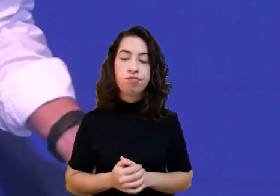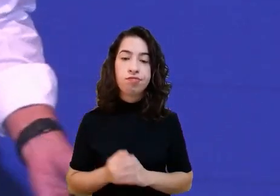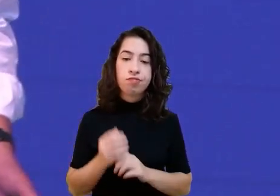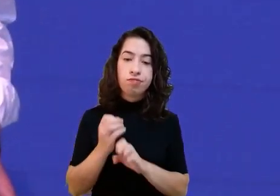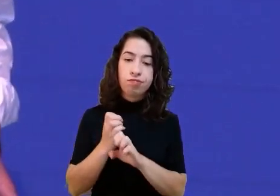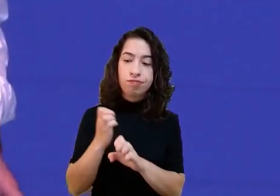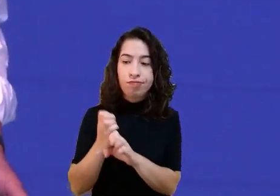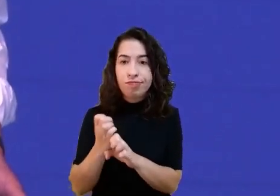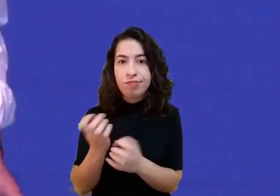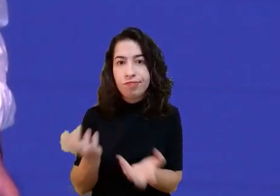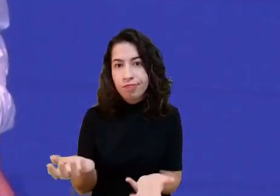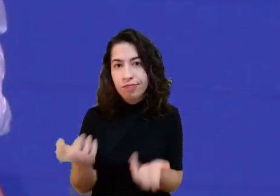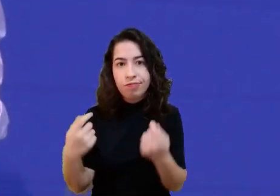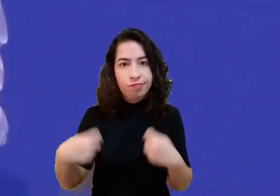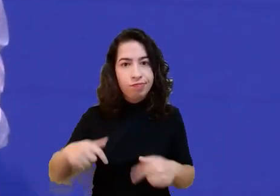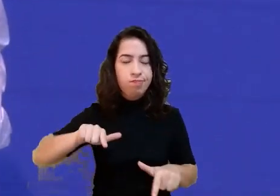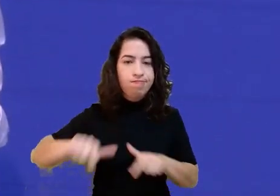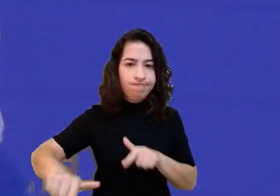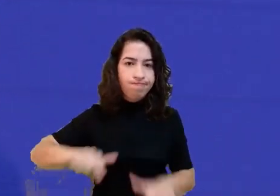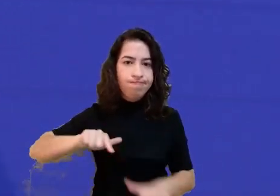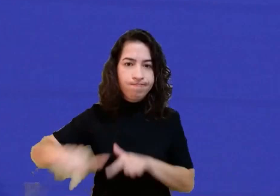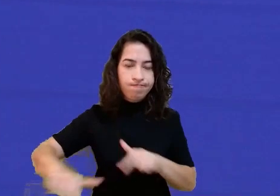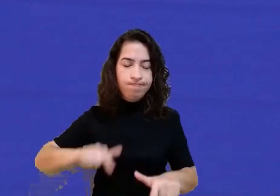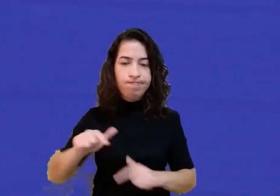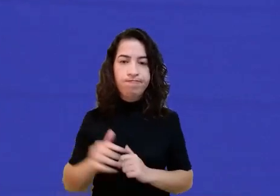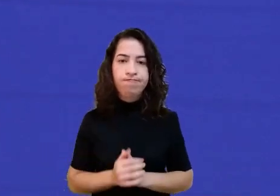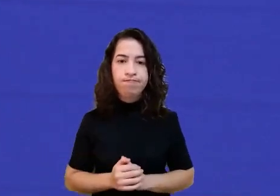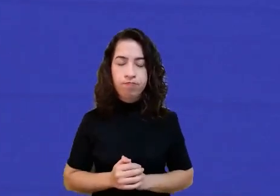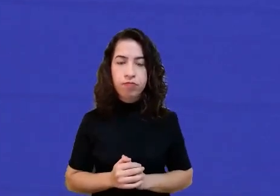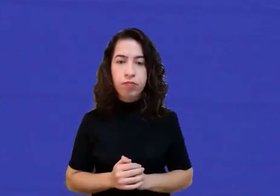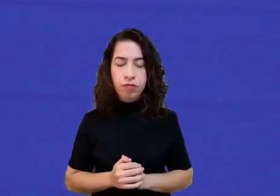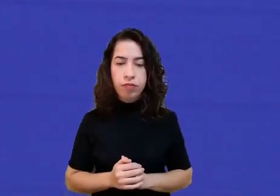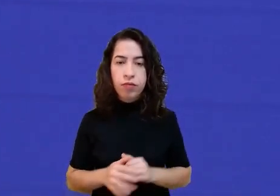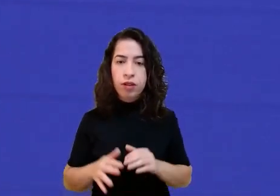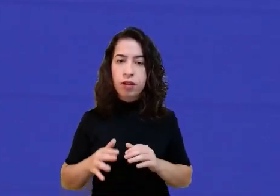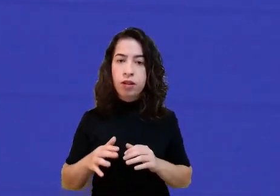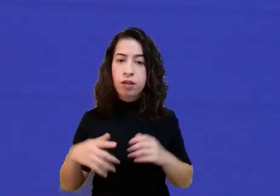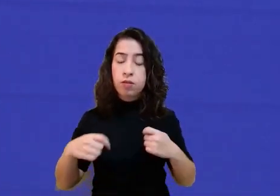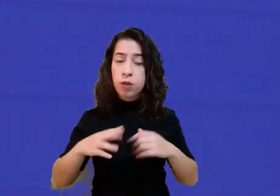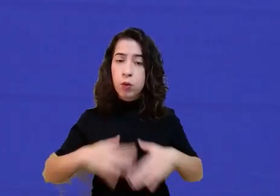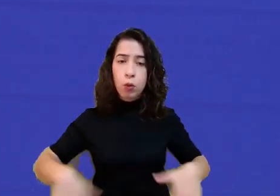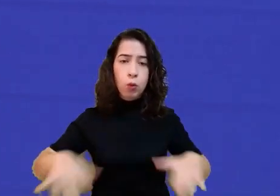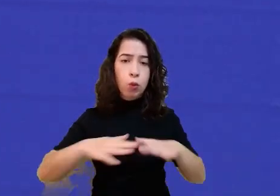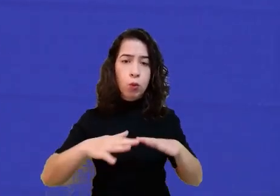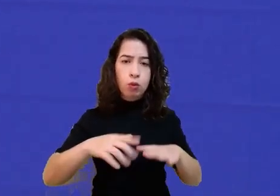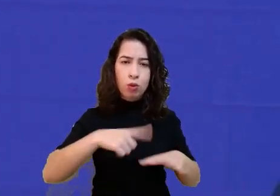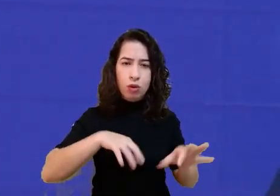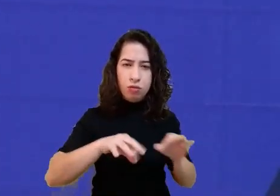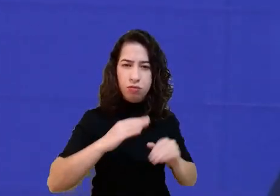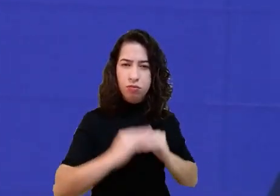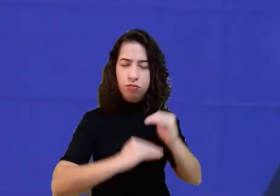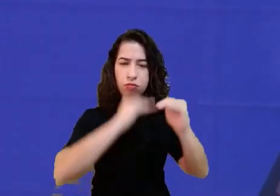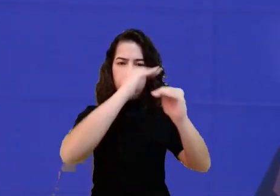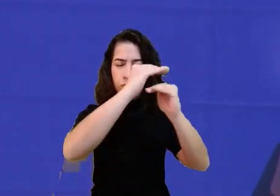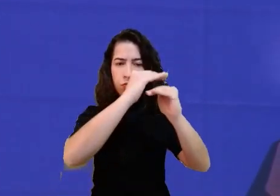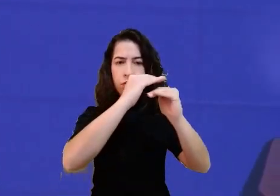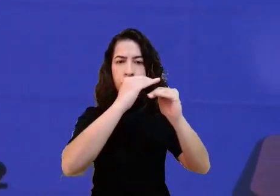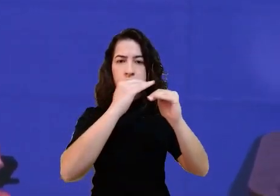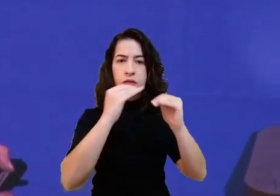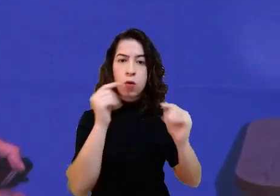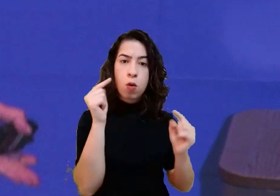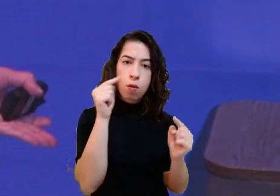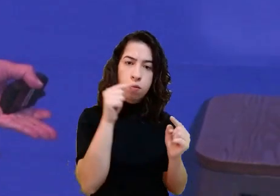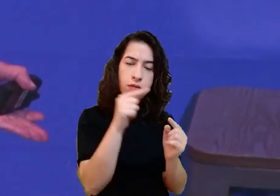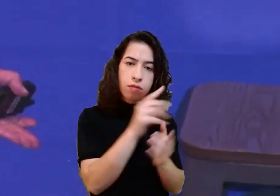engineering, there is no way we have to work for this process, considering that all of our developments are based on three